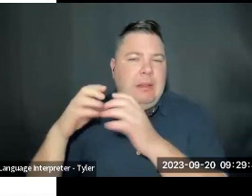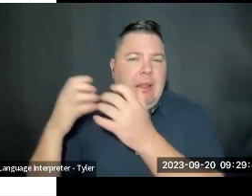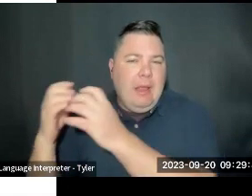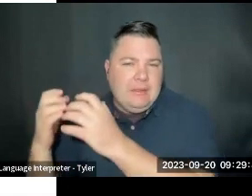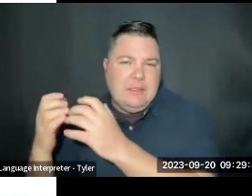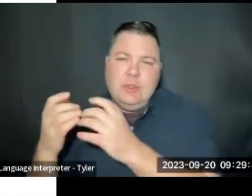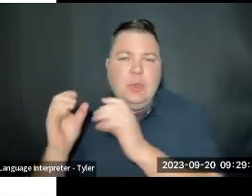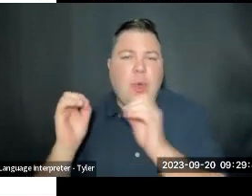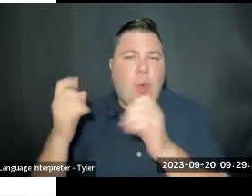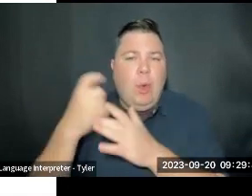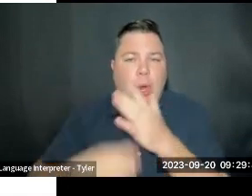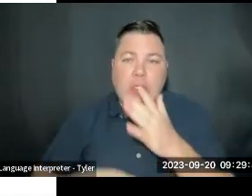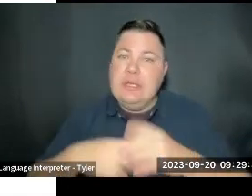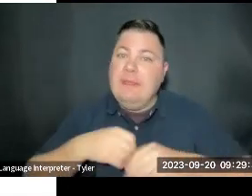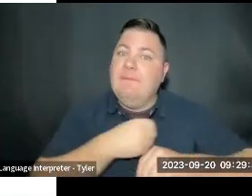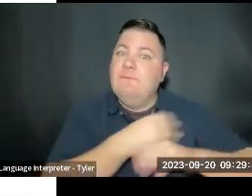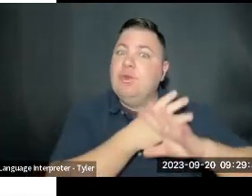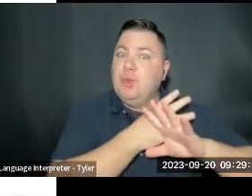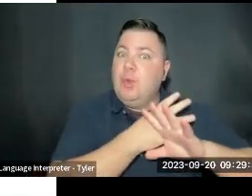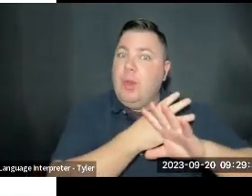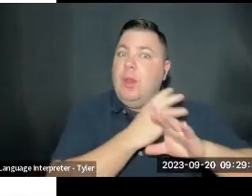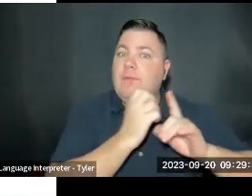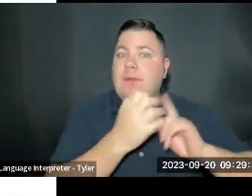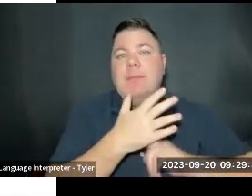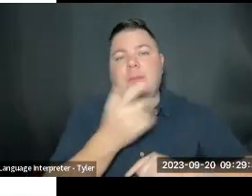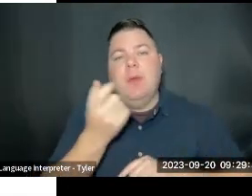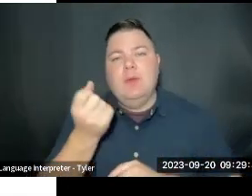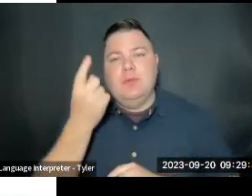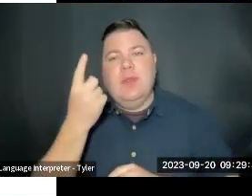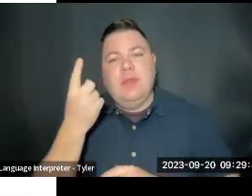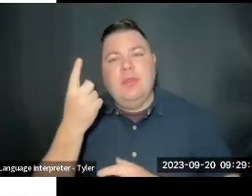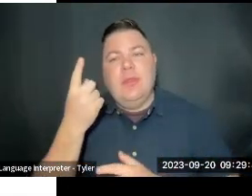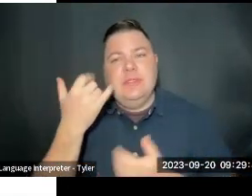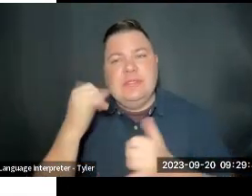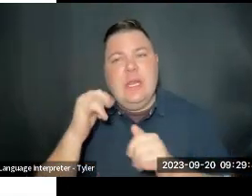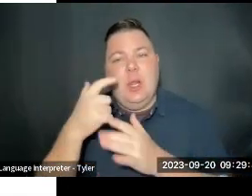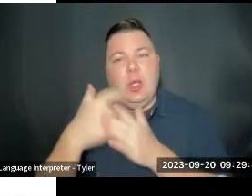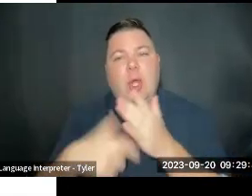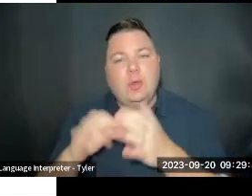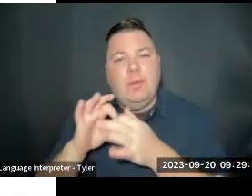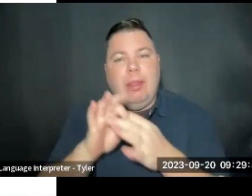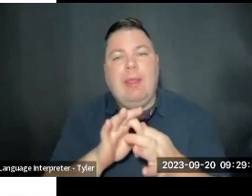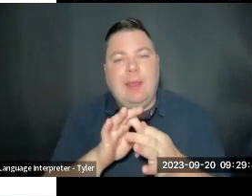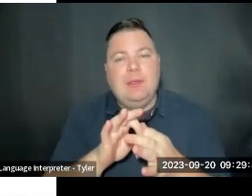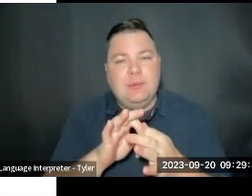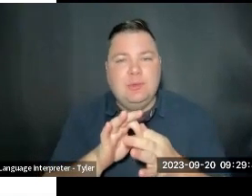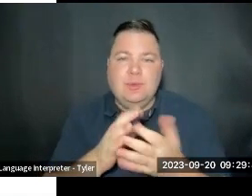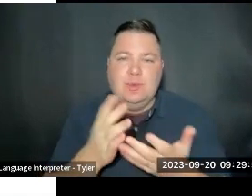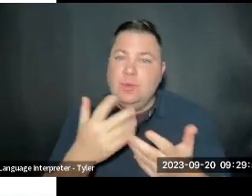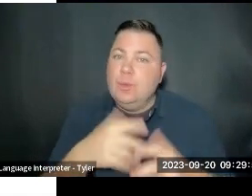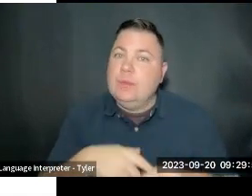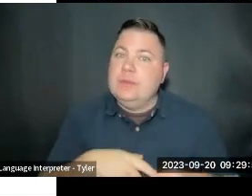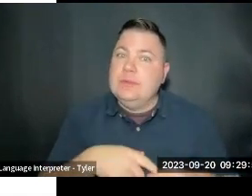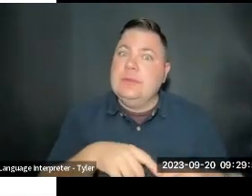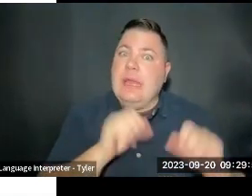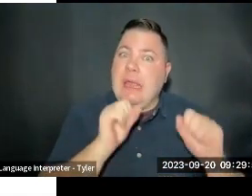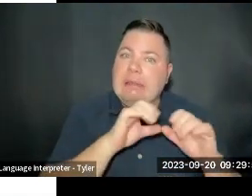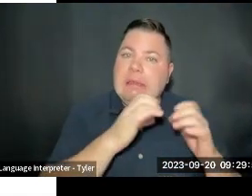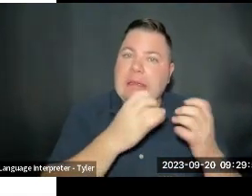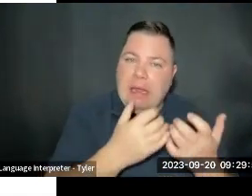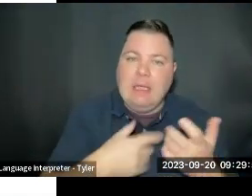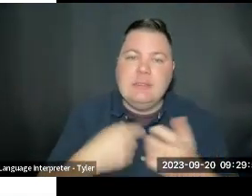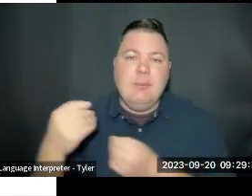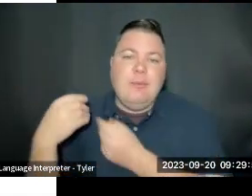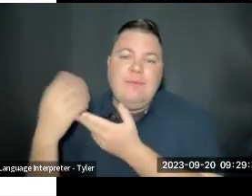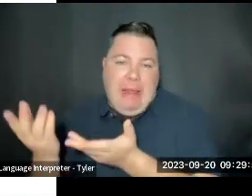environment, I do want to recognize that there is a cost associated with taking and